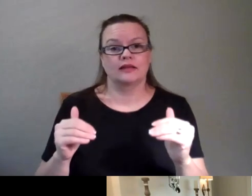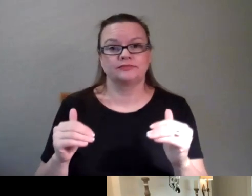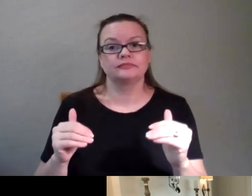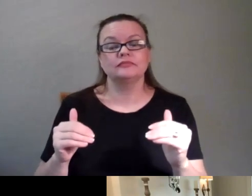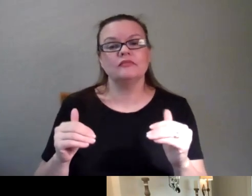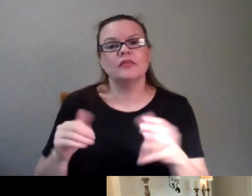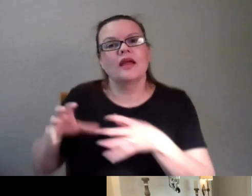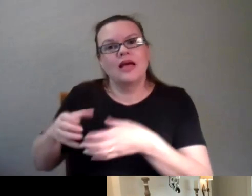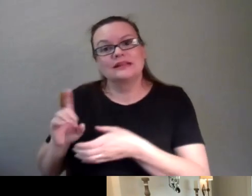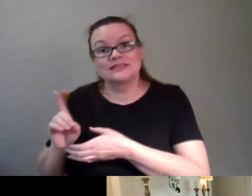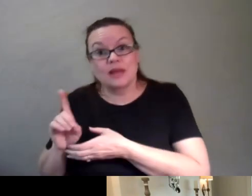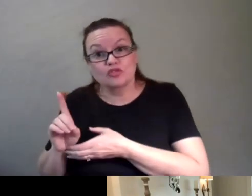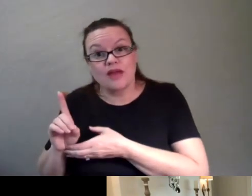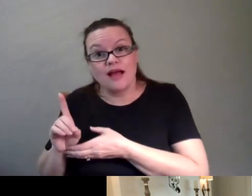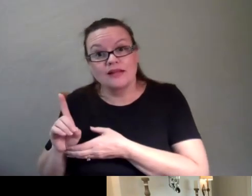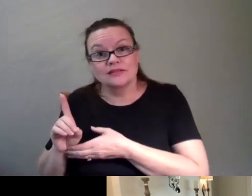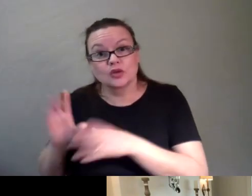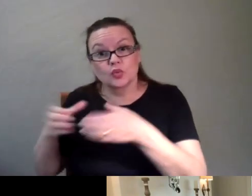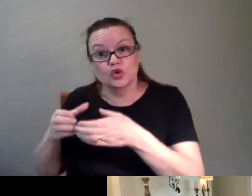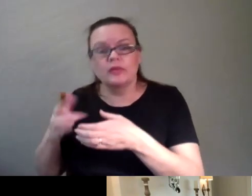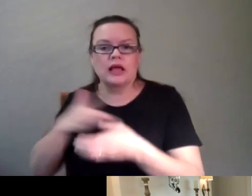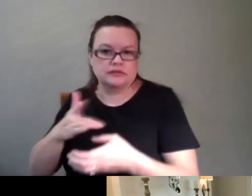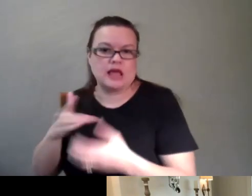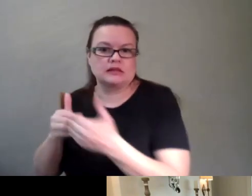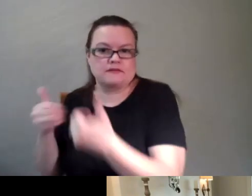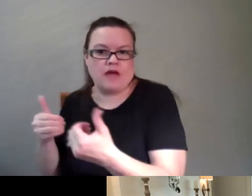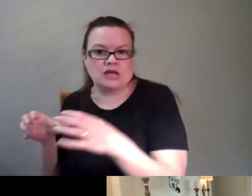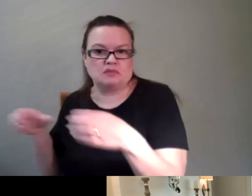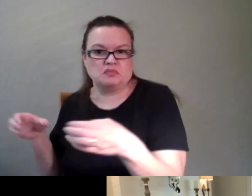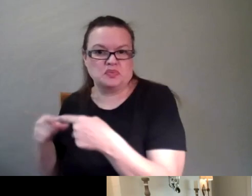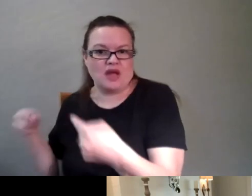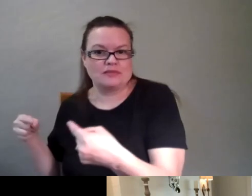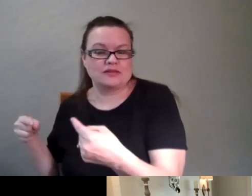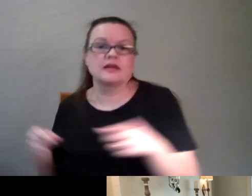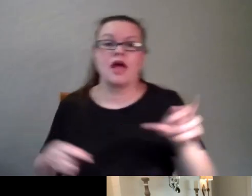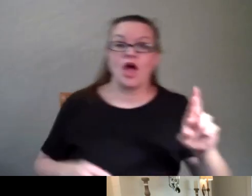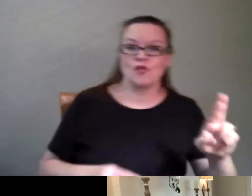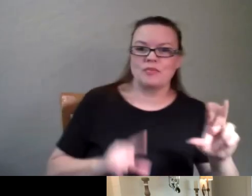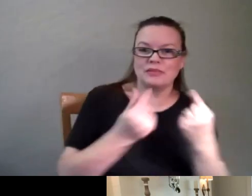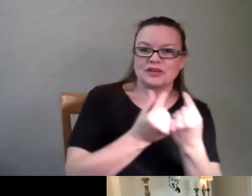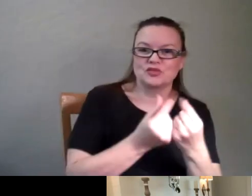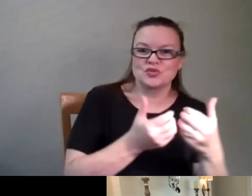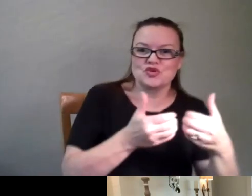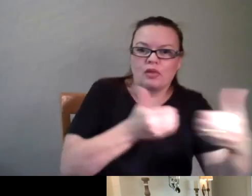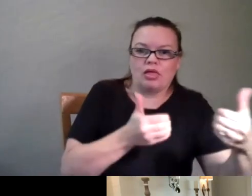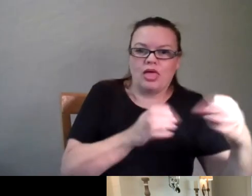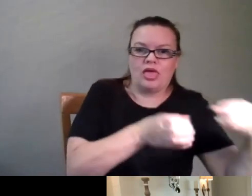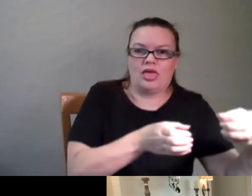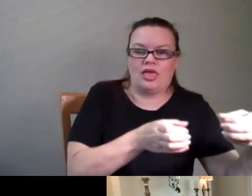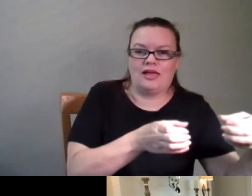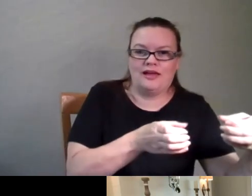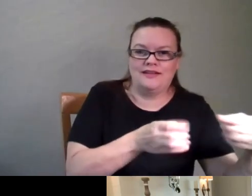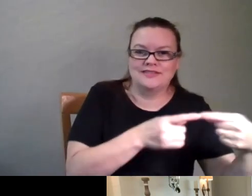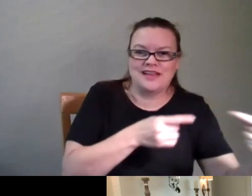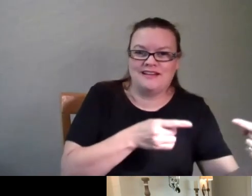parties before we even get to the two parties talking to each other. So when you ask voters, for example, are the